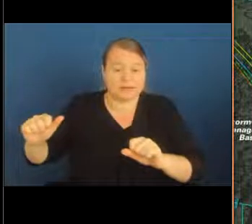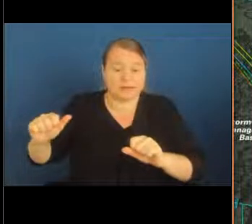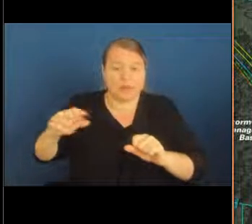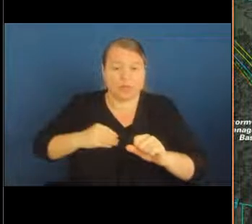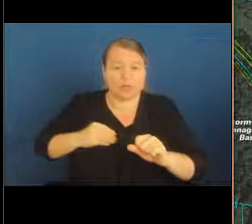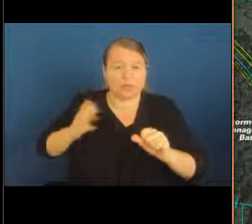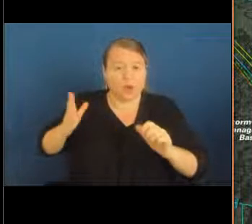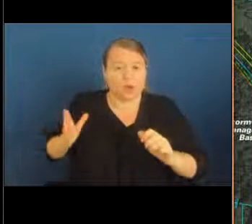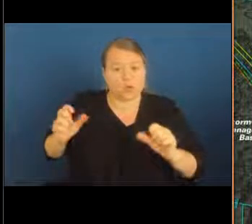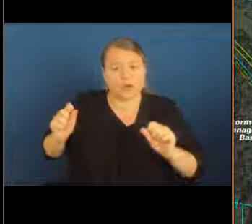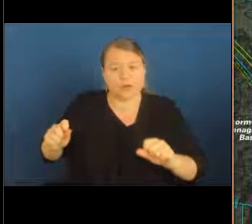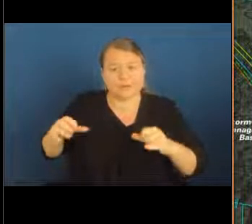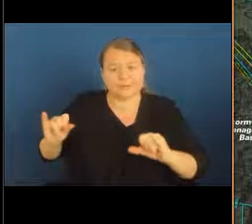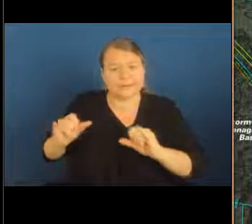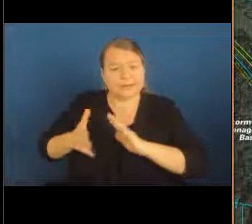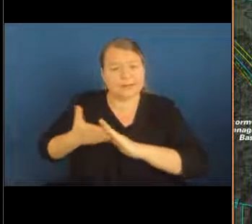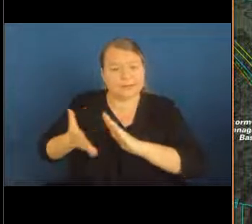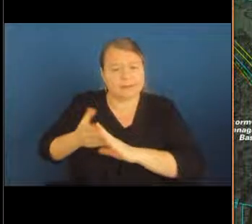that building.